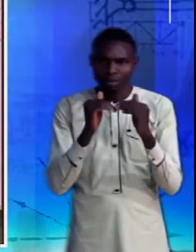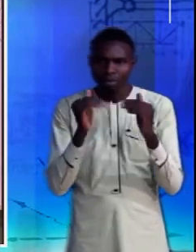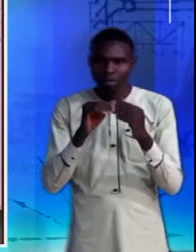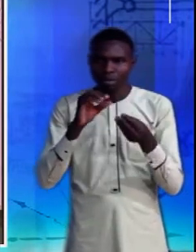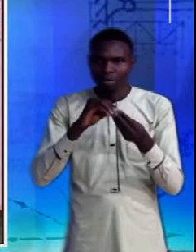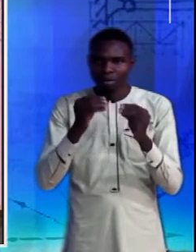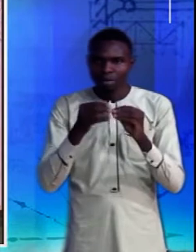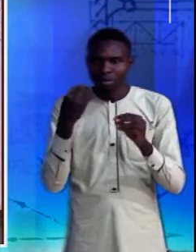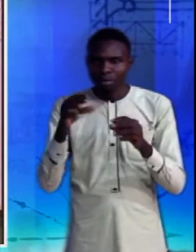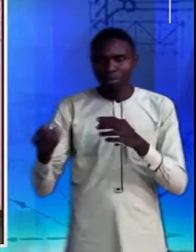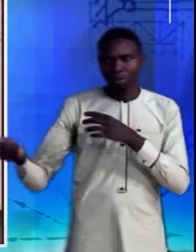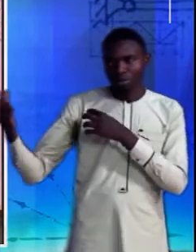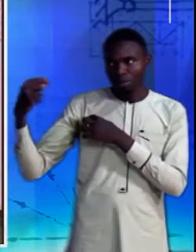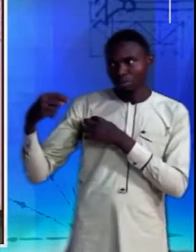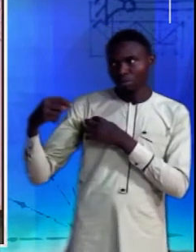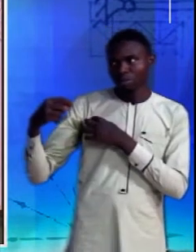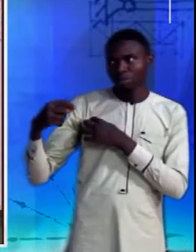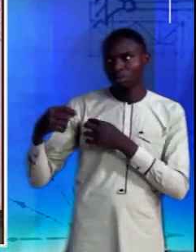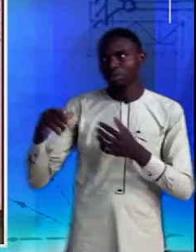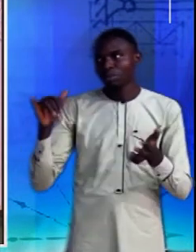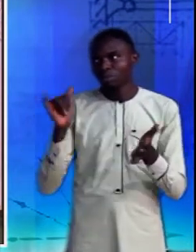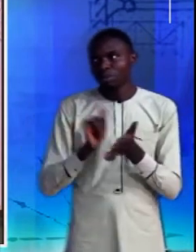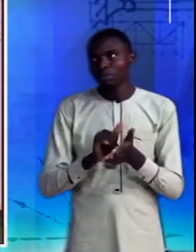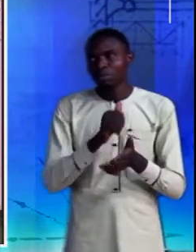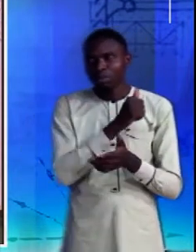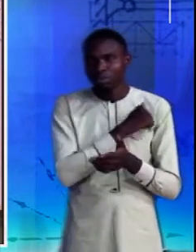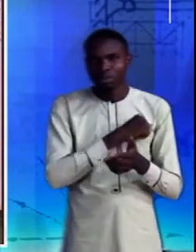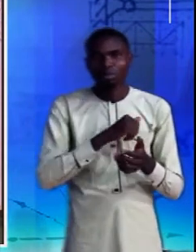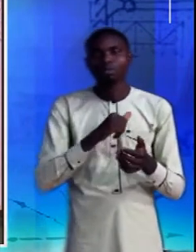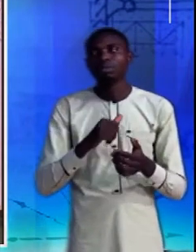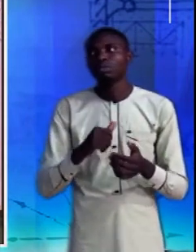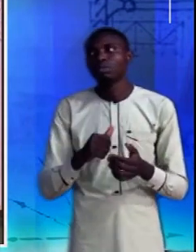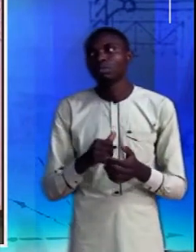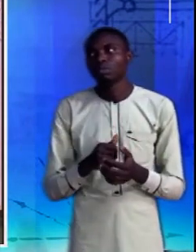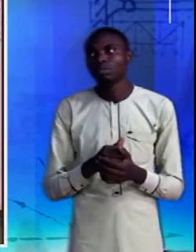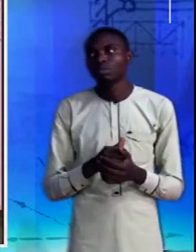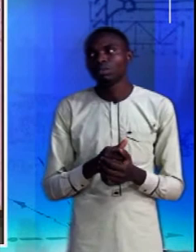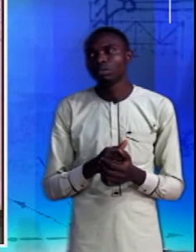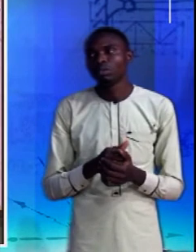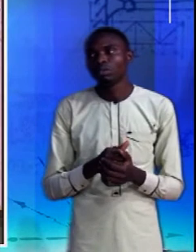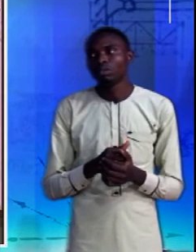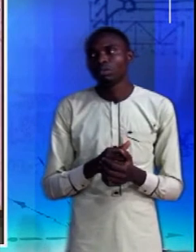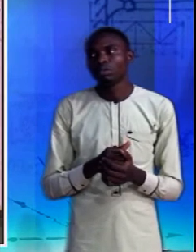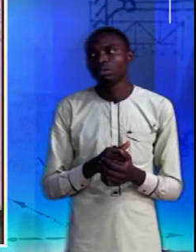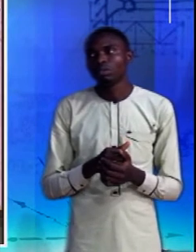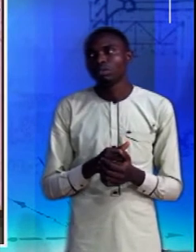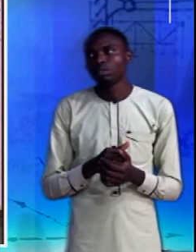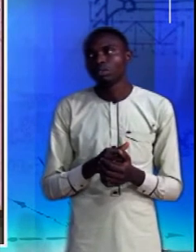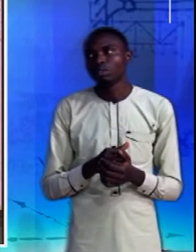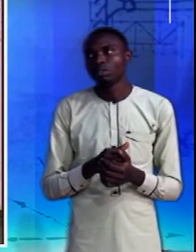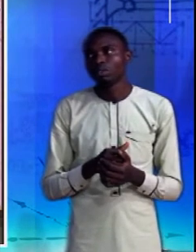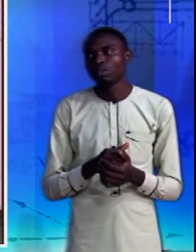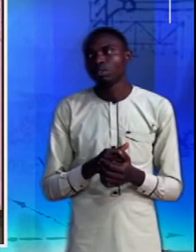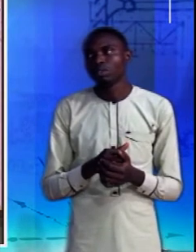day in the class. We are going to count how many hours are we